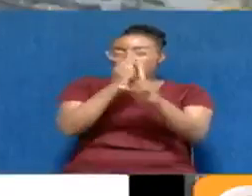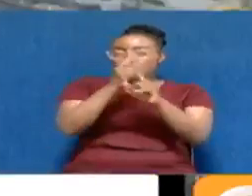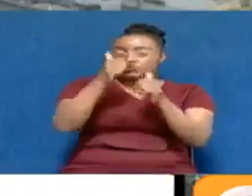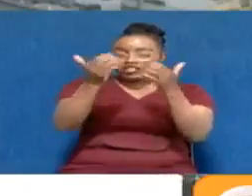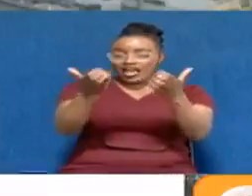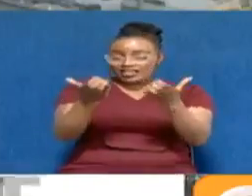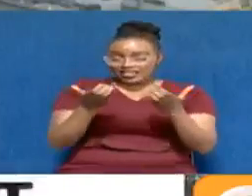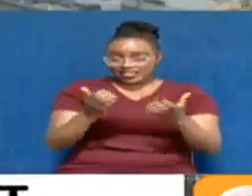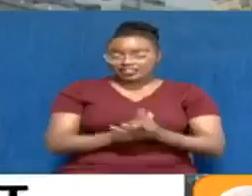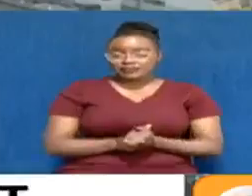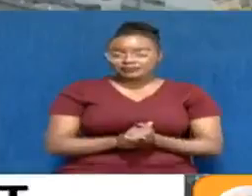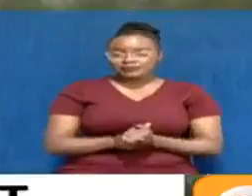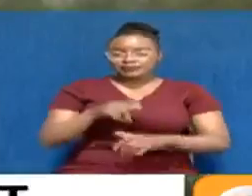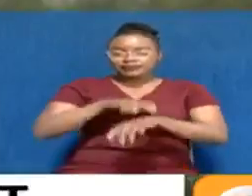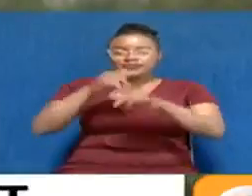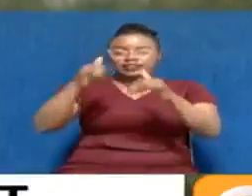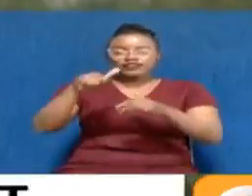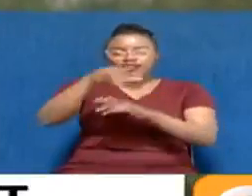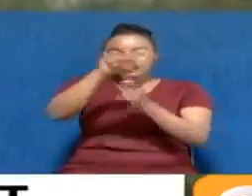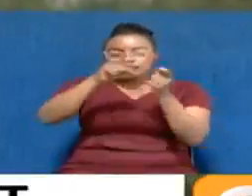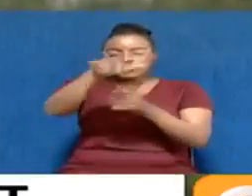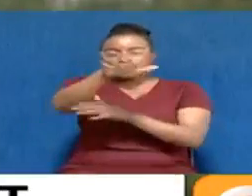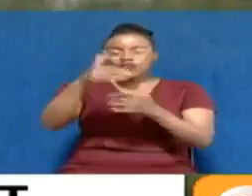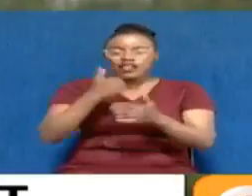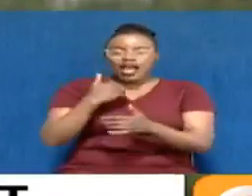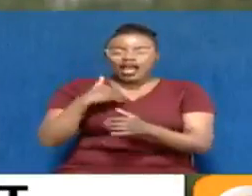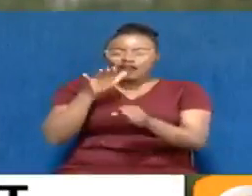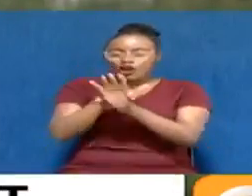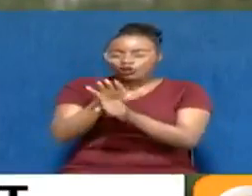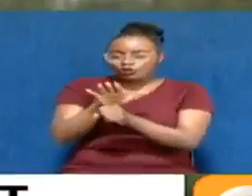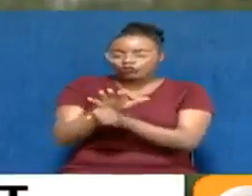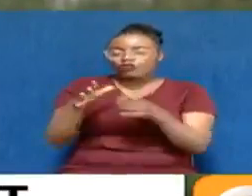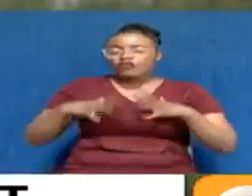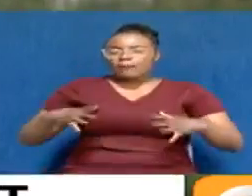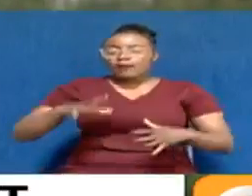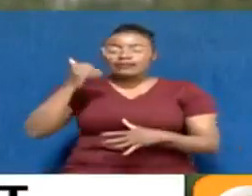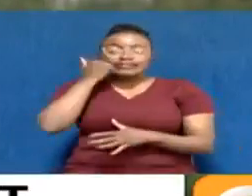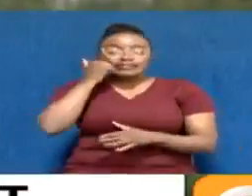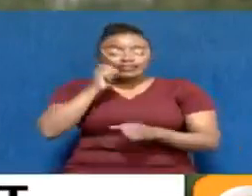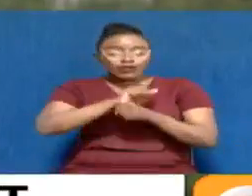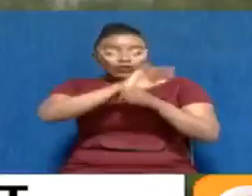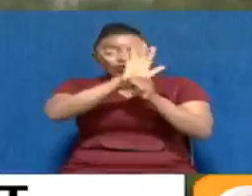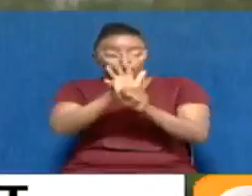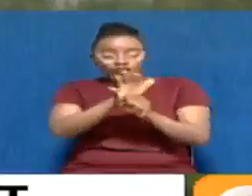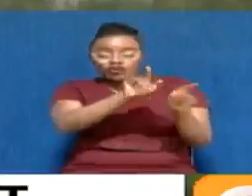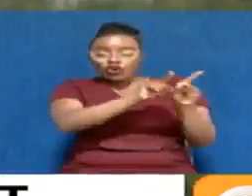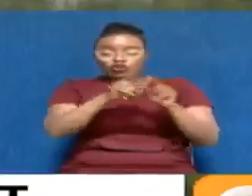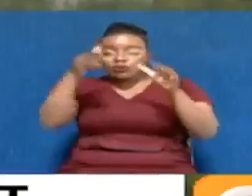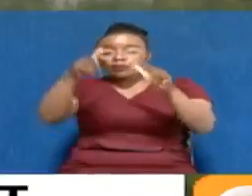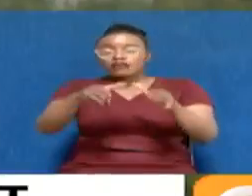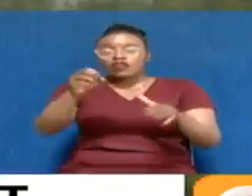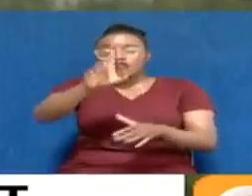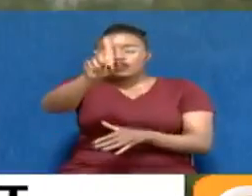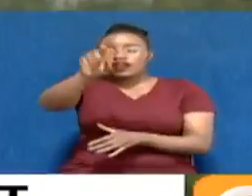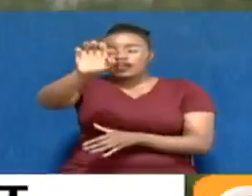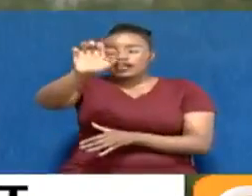non-pharmaceuticals. At a time when certain areas in the country are recording an increase in the number of COVID-19 infections, coupled up with the presence of the